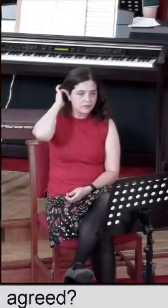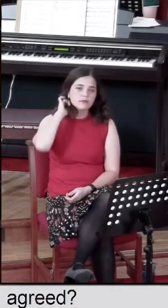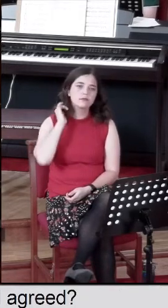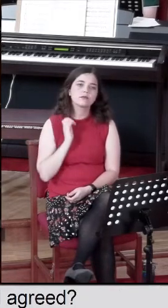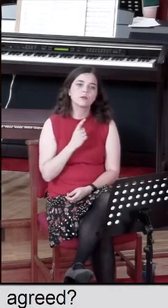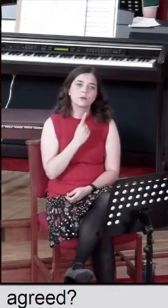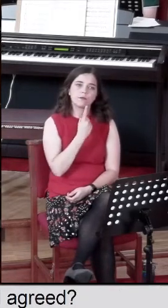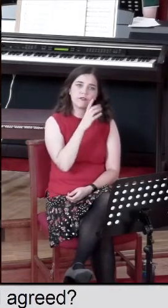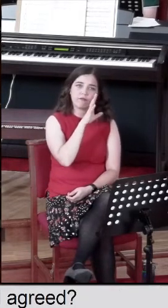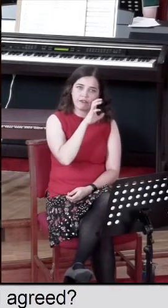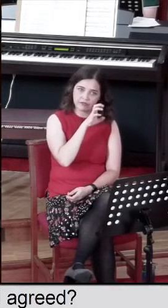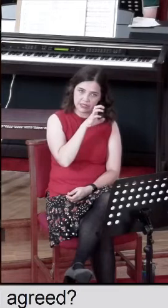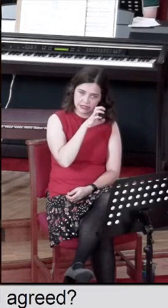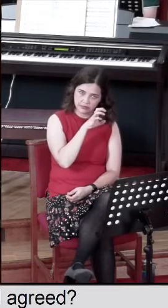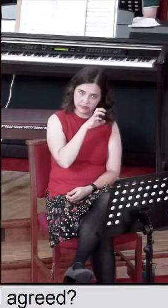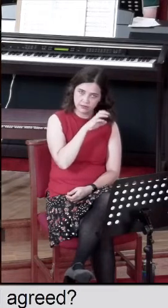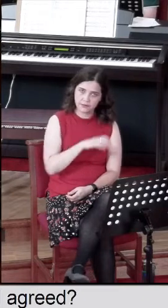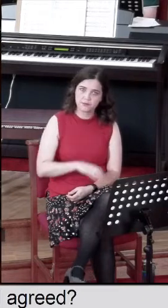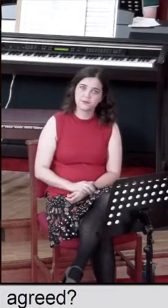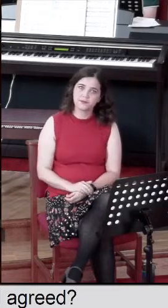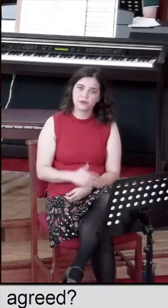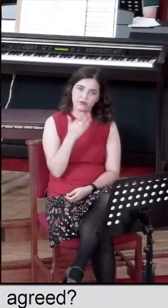15.